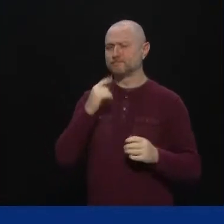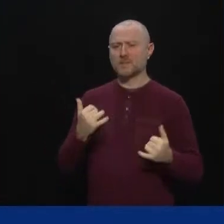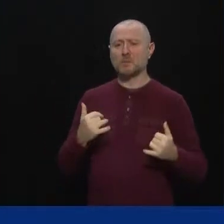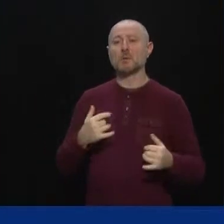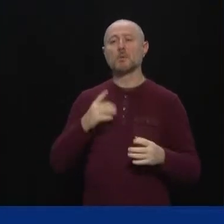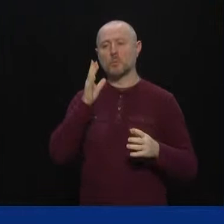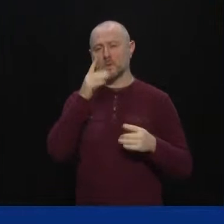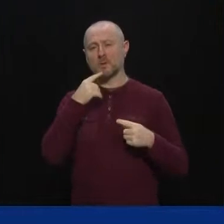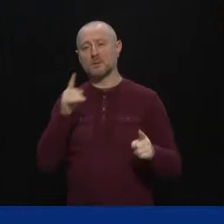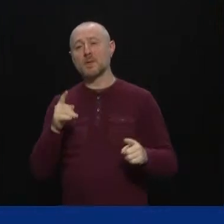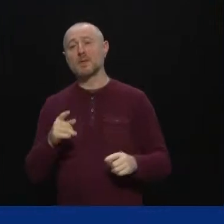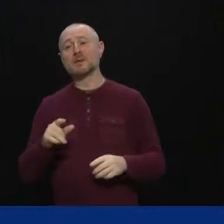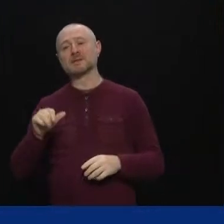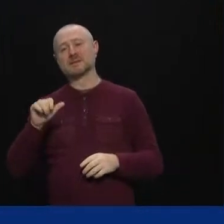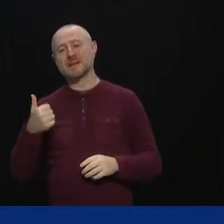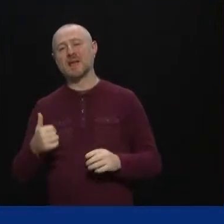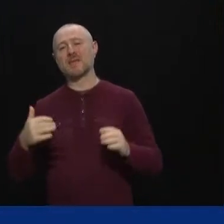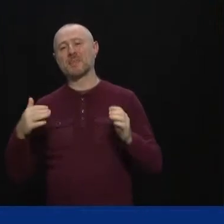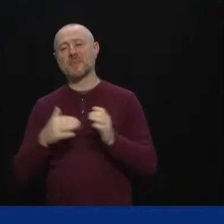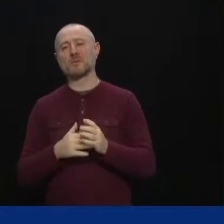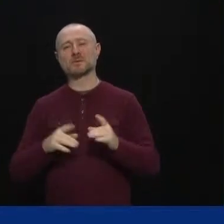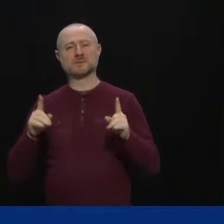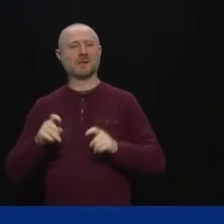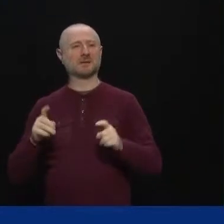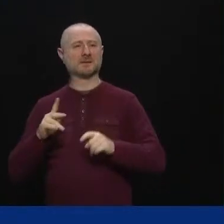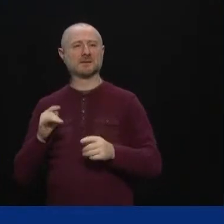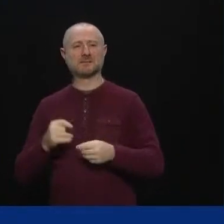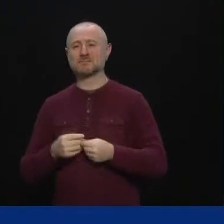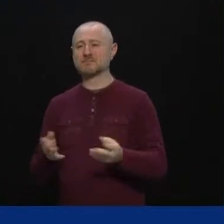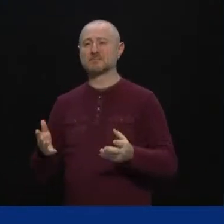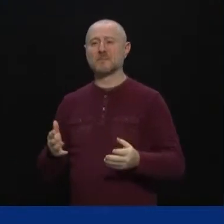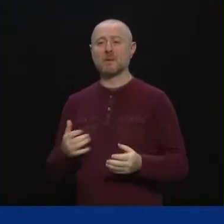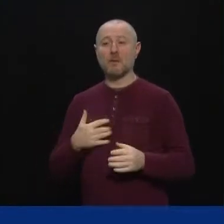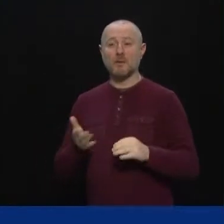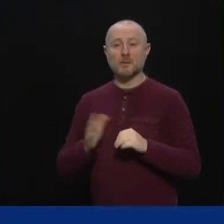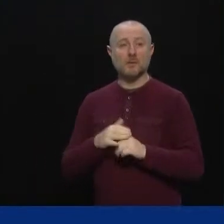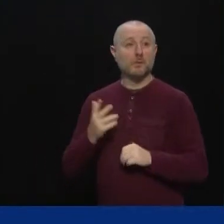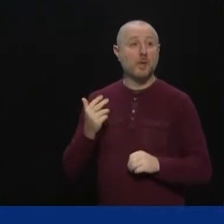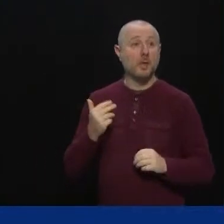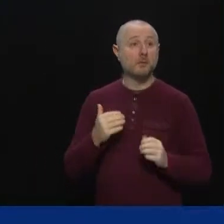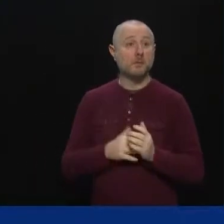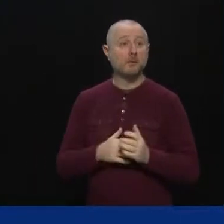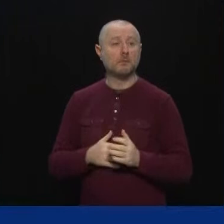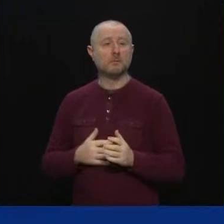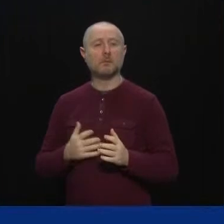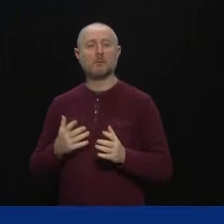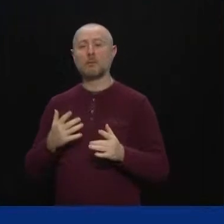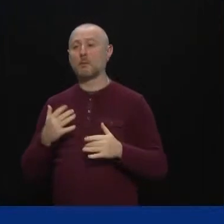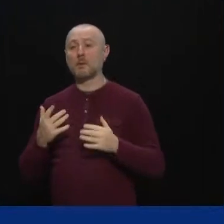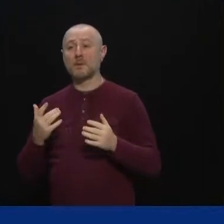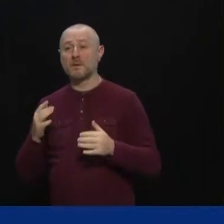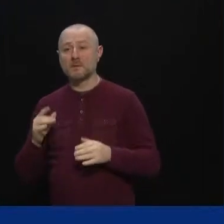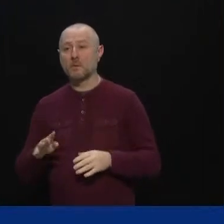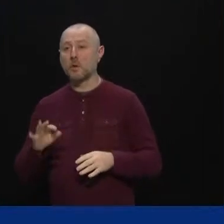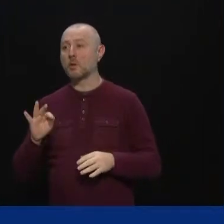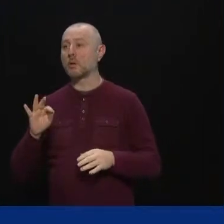10,000 test kits. Oh my gosh, we're now going to have 13,000, up to 35, and then we went up to